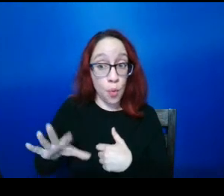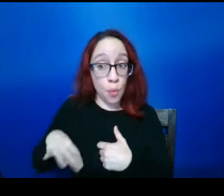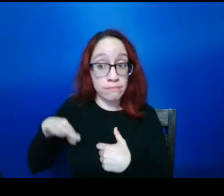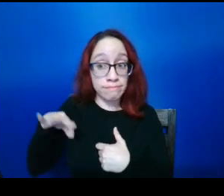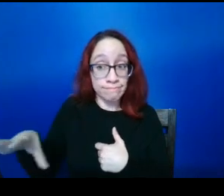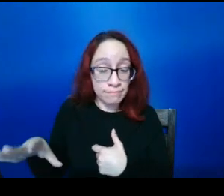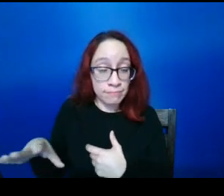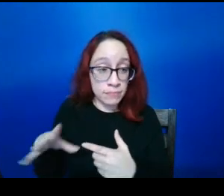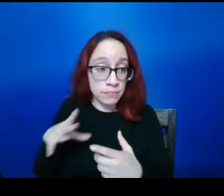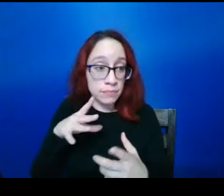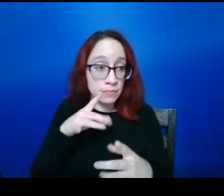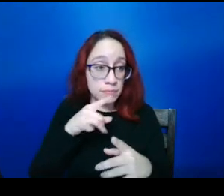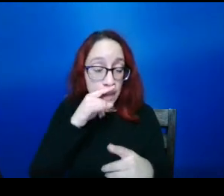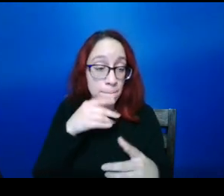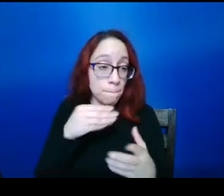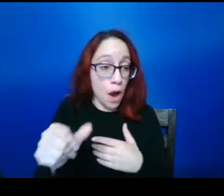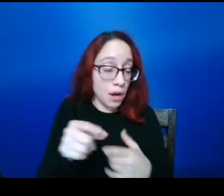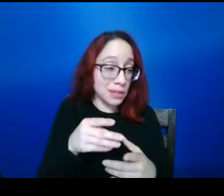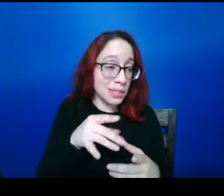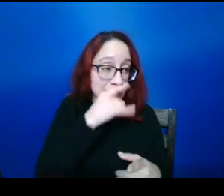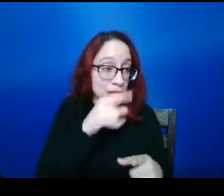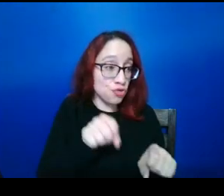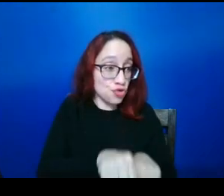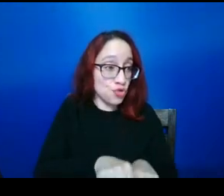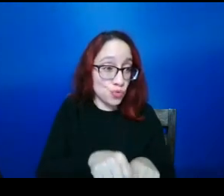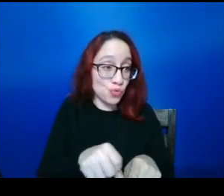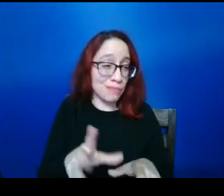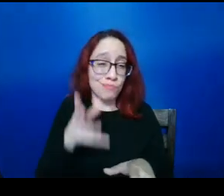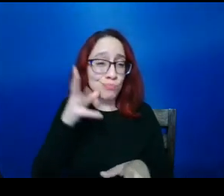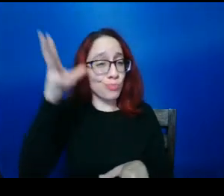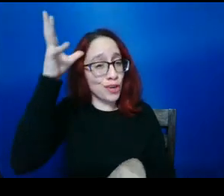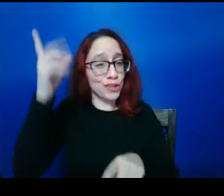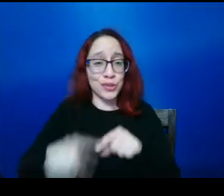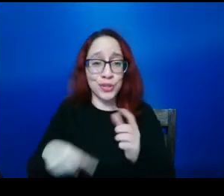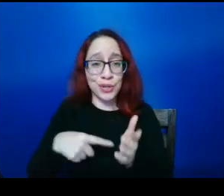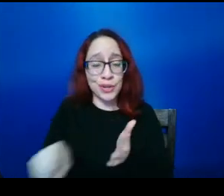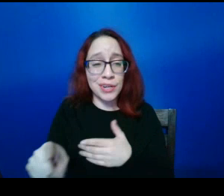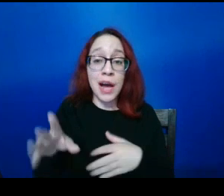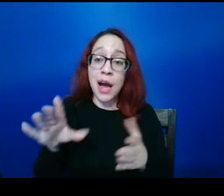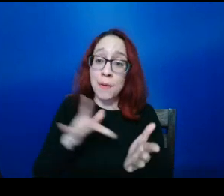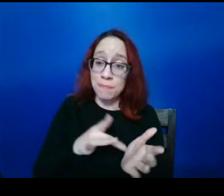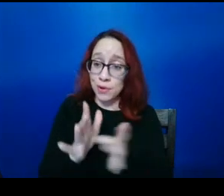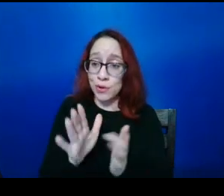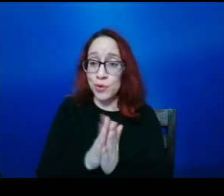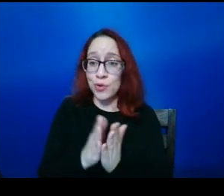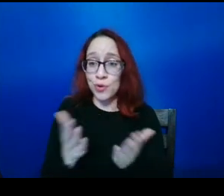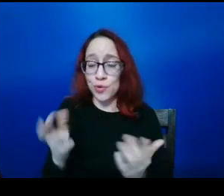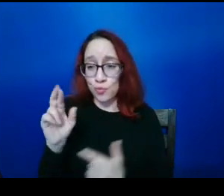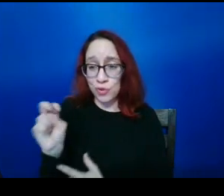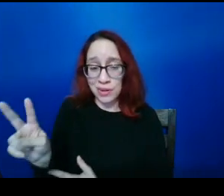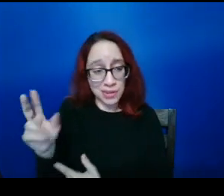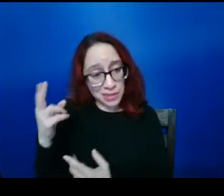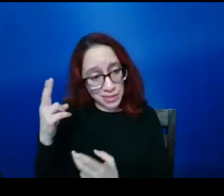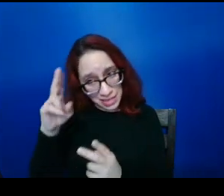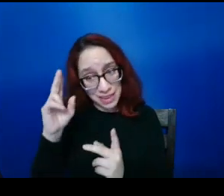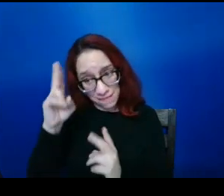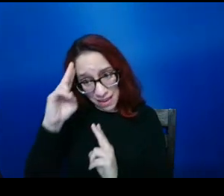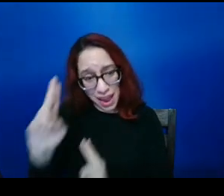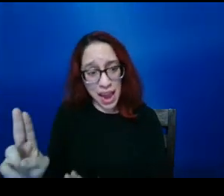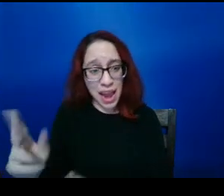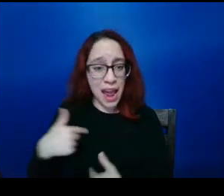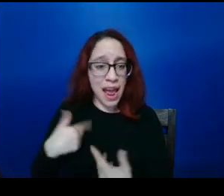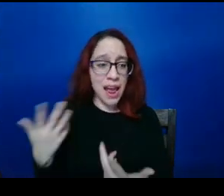kids shoes that their parents can't afford. So the Bible says, Reverend Hay, given honor where honor is due. So I'm